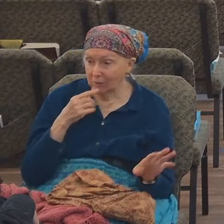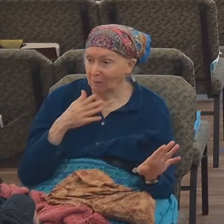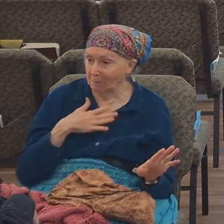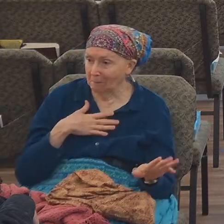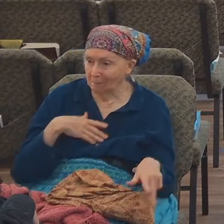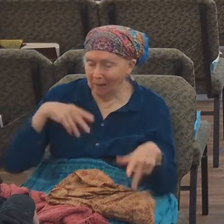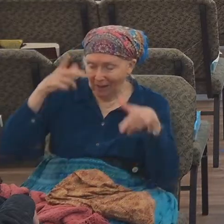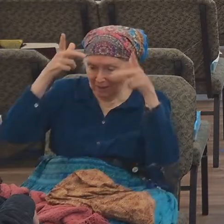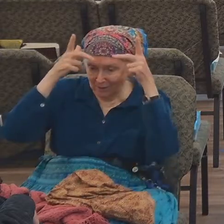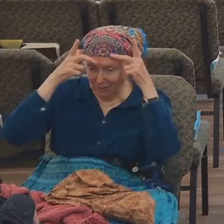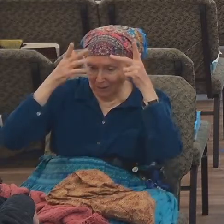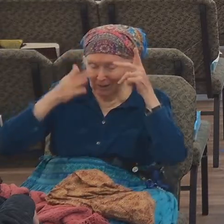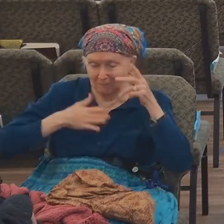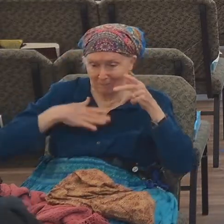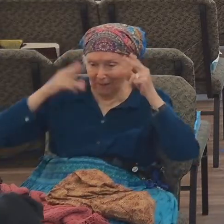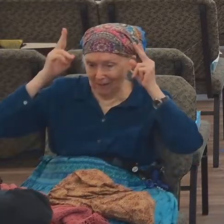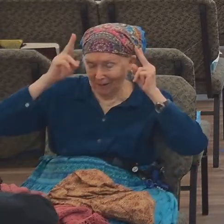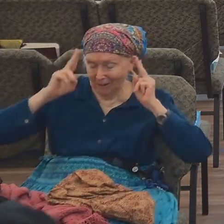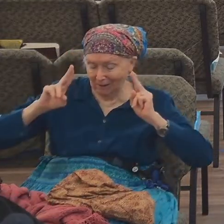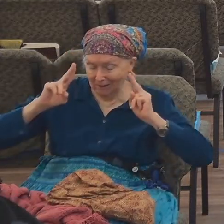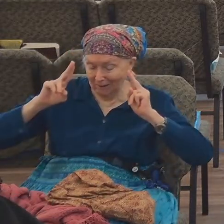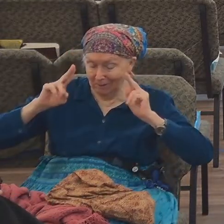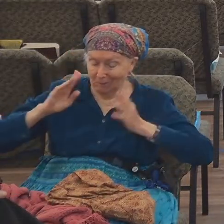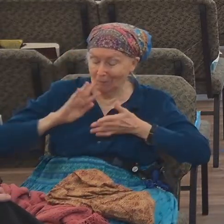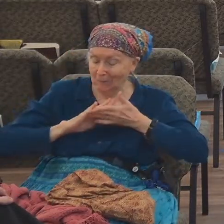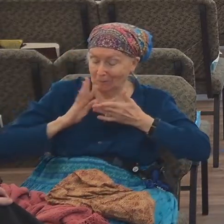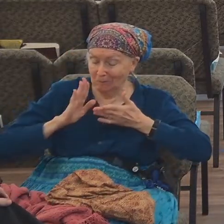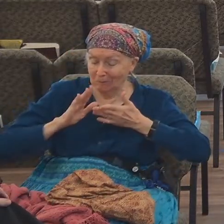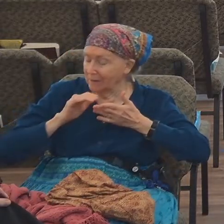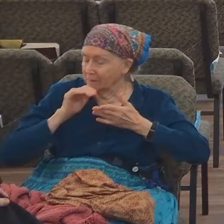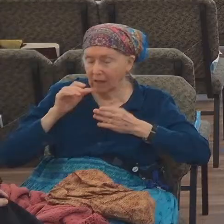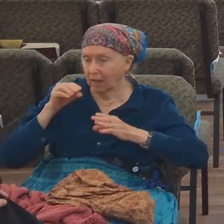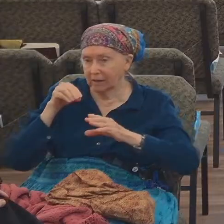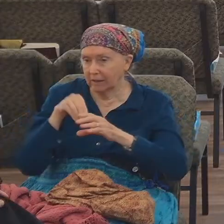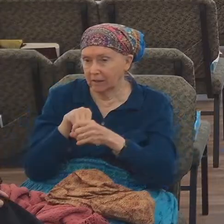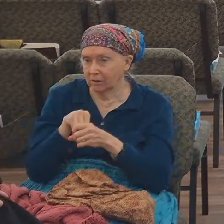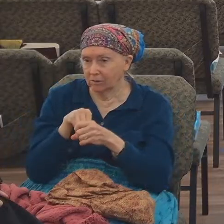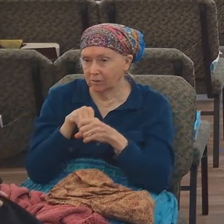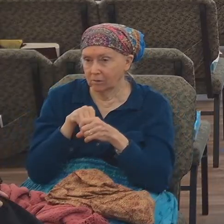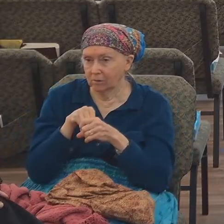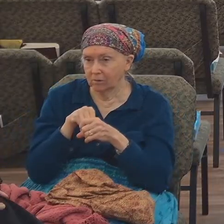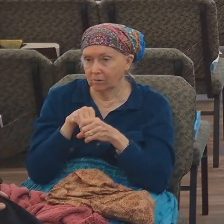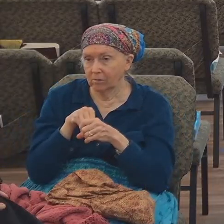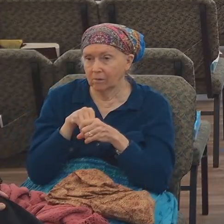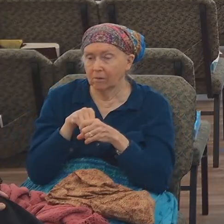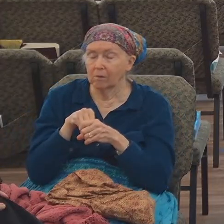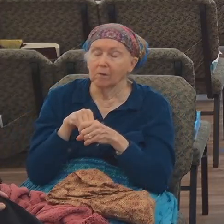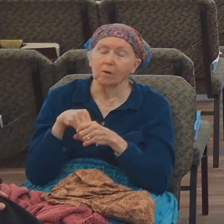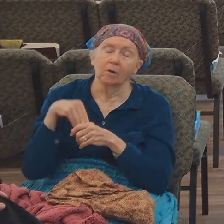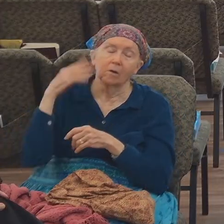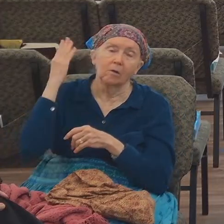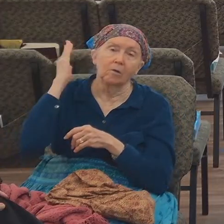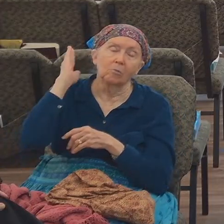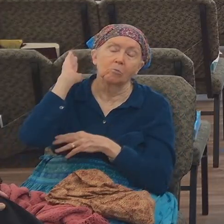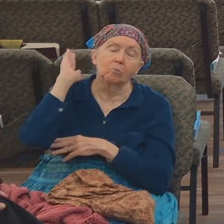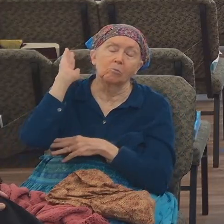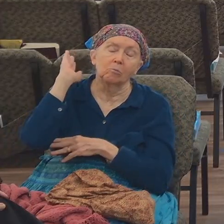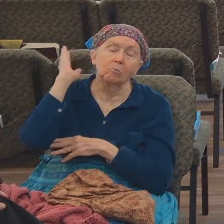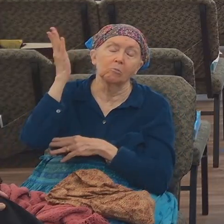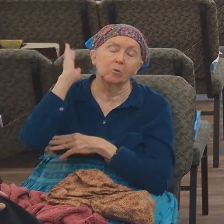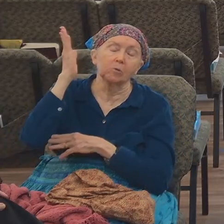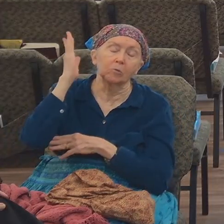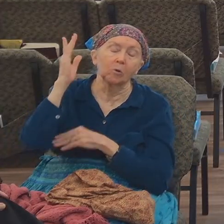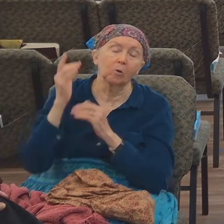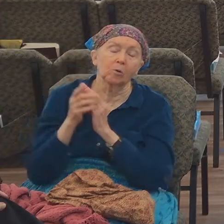my prestige, my honor is not in rhetorical skill. Remember?